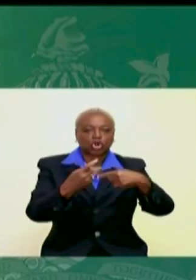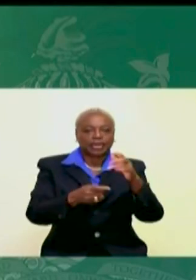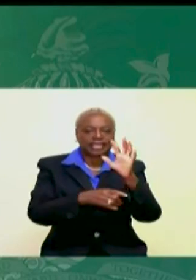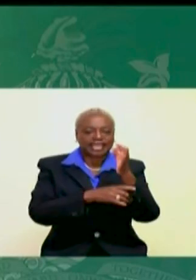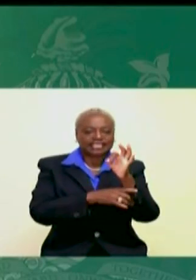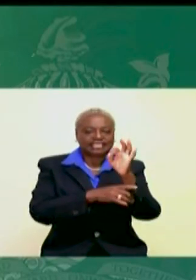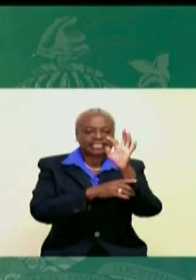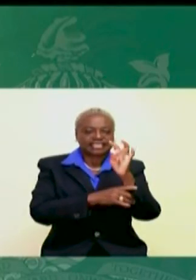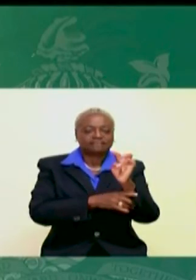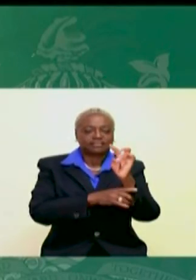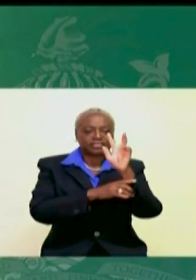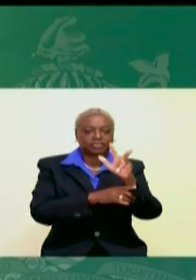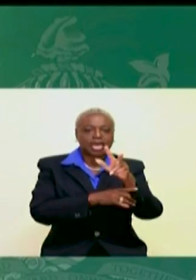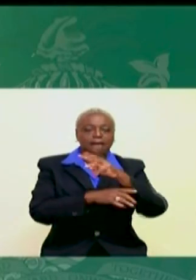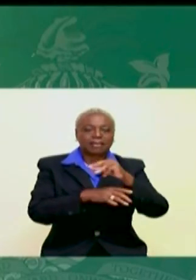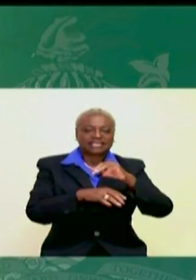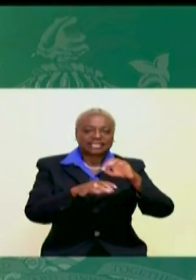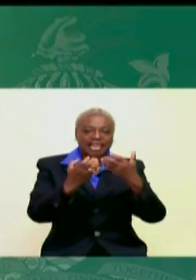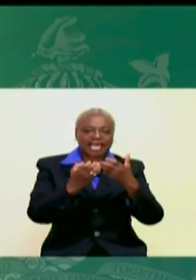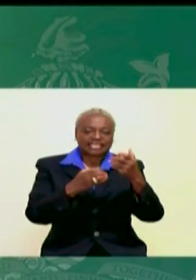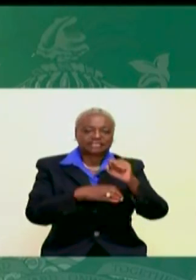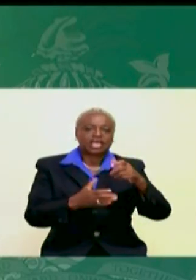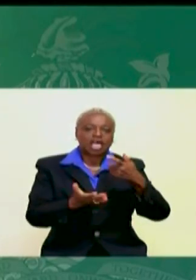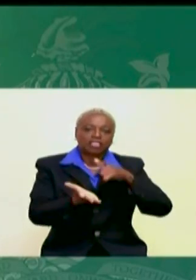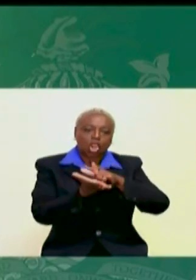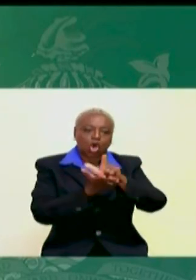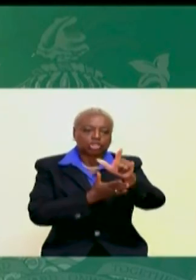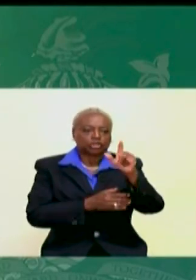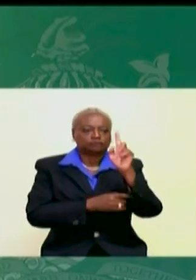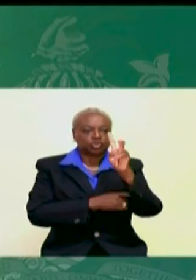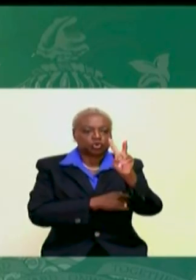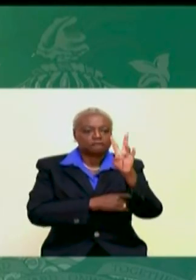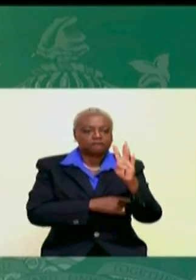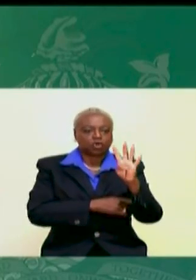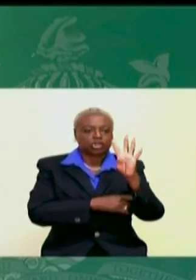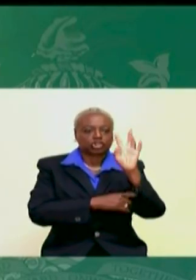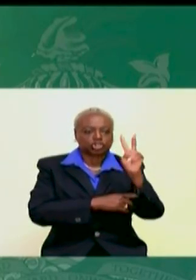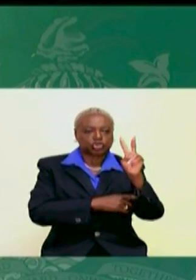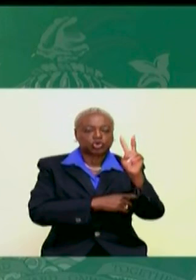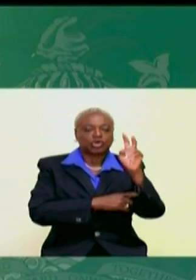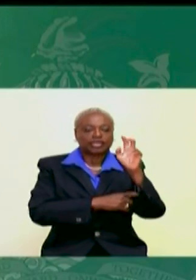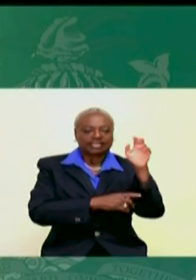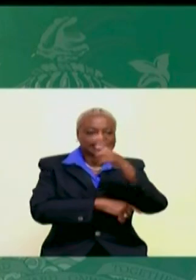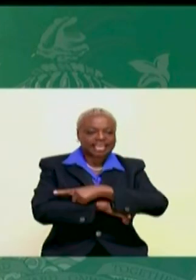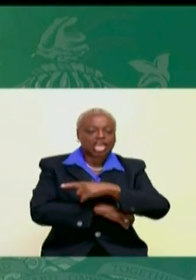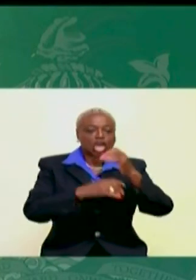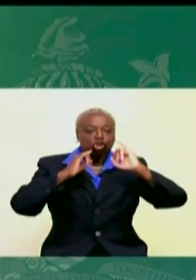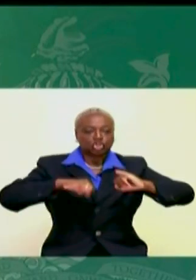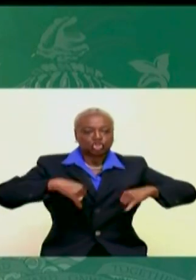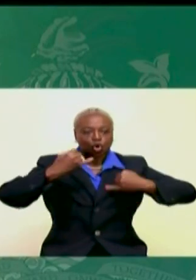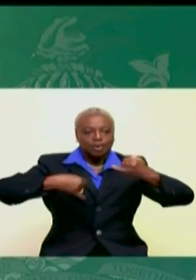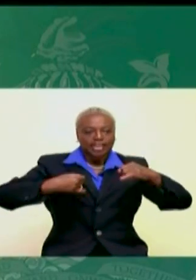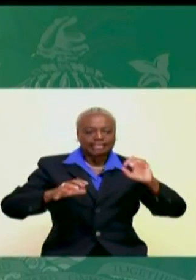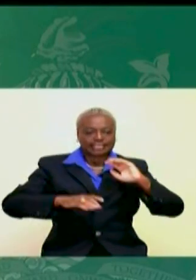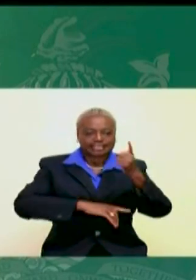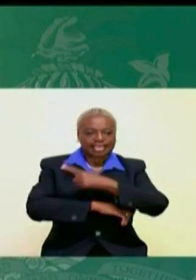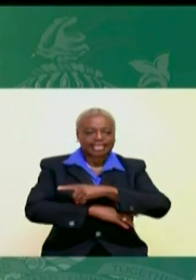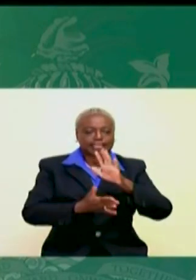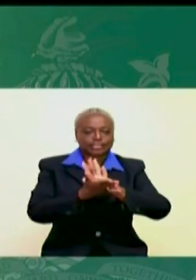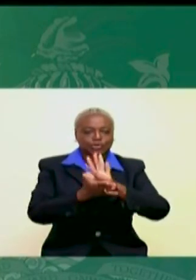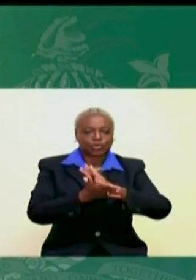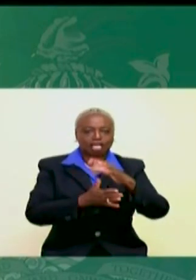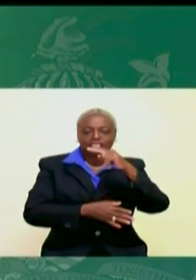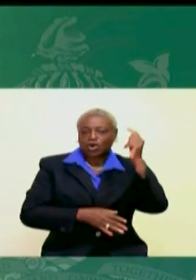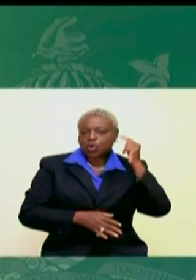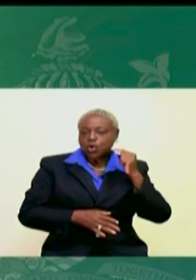1973 Masterclass series, the launch of 242 Day, Jubilee Day in our schools, the Golden